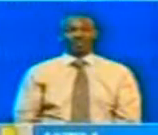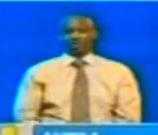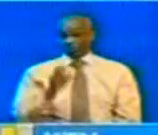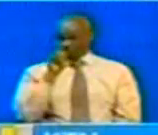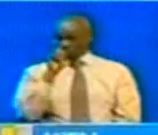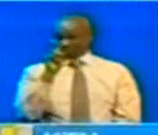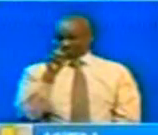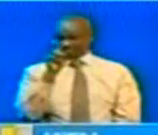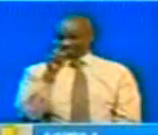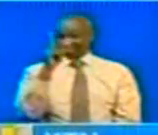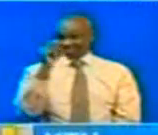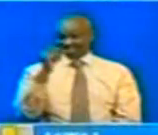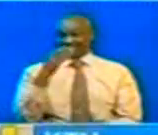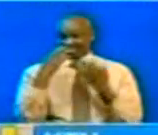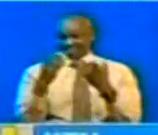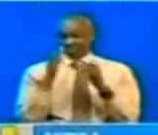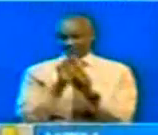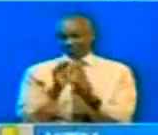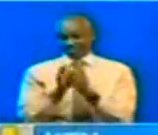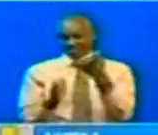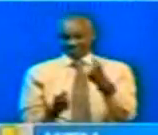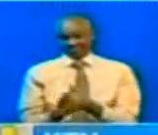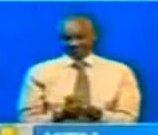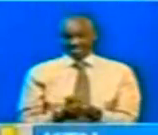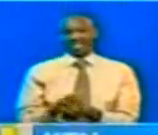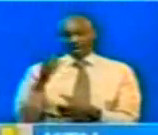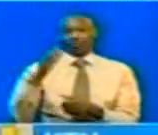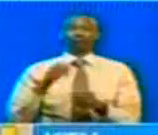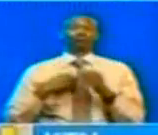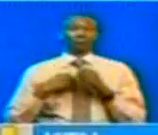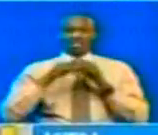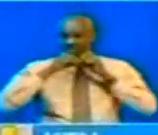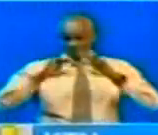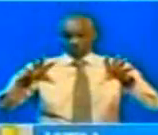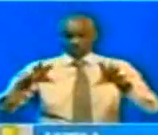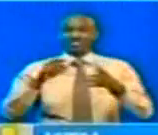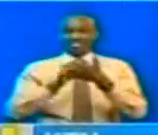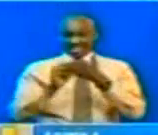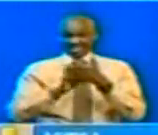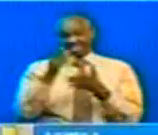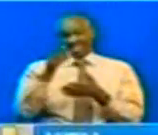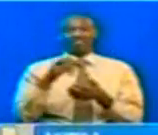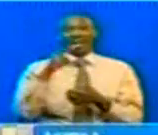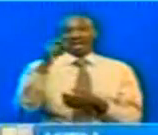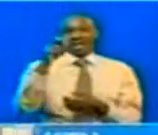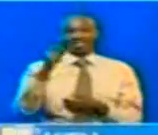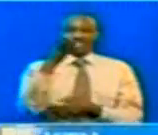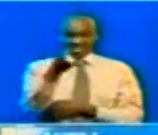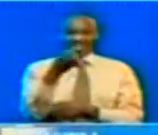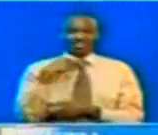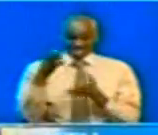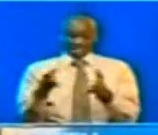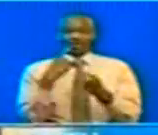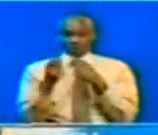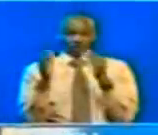You're watching KTN Prime, and we thank you for staying with us. And the Devolution Secretary, Anne Waiguru, is with us in studio. She will be speaking to Yvonne